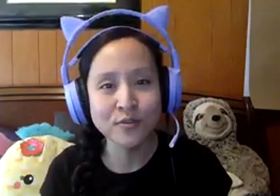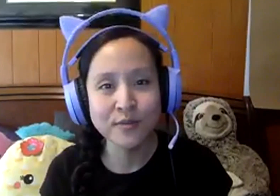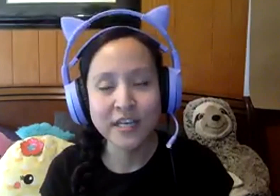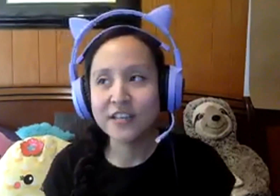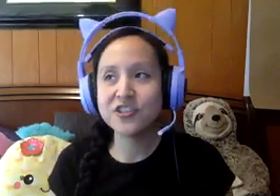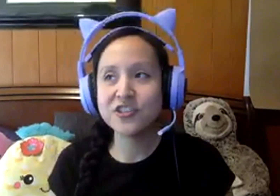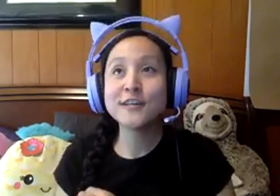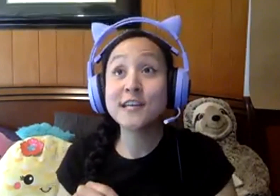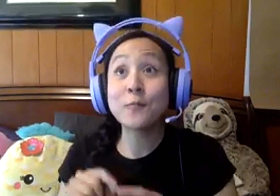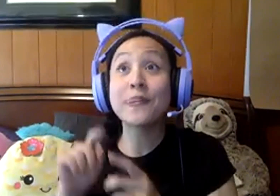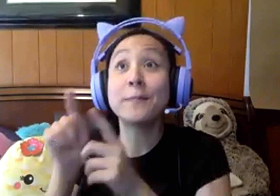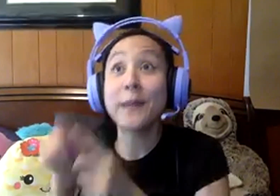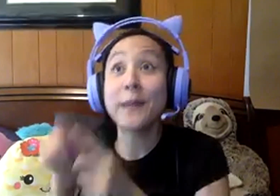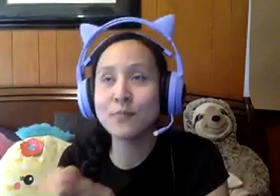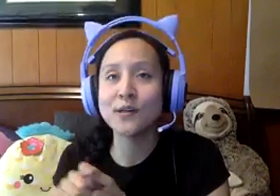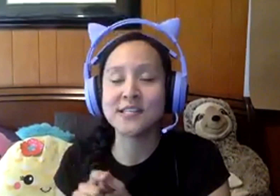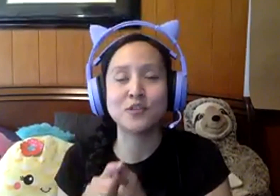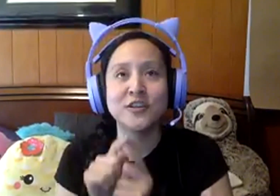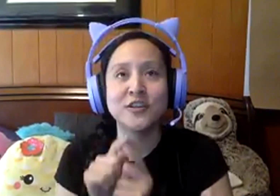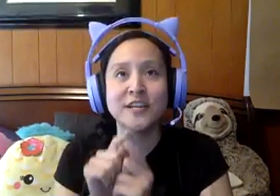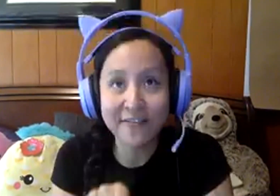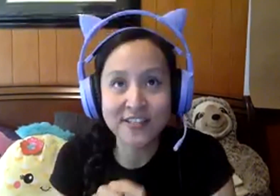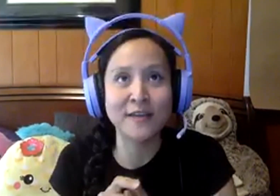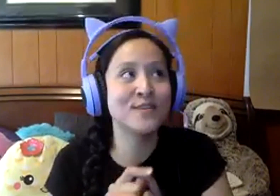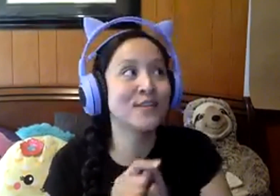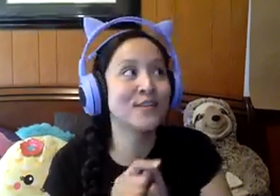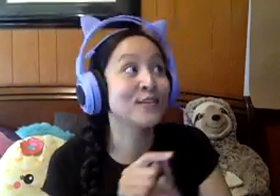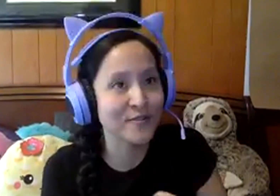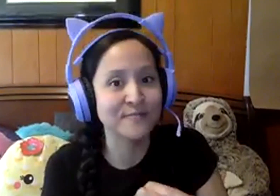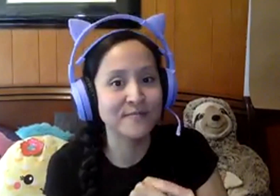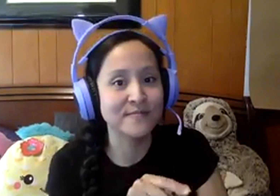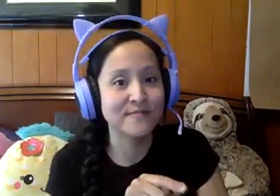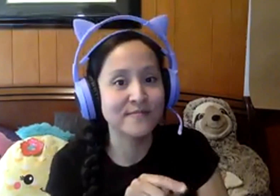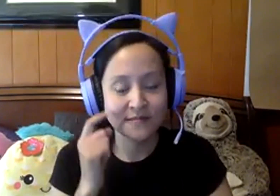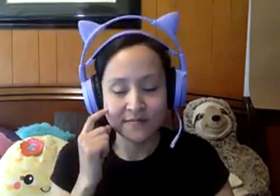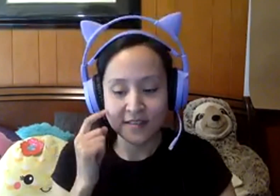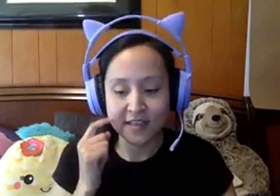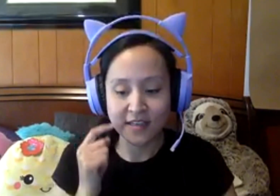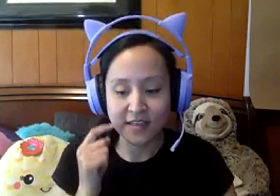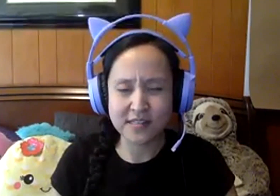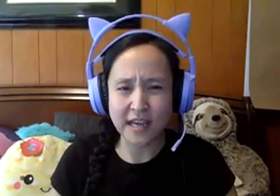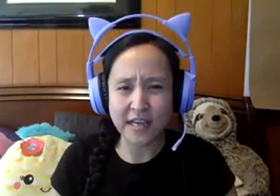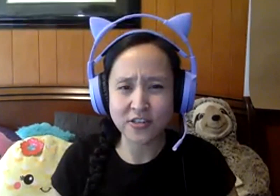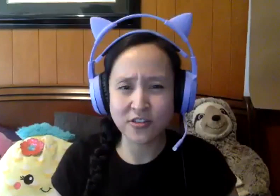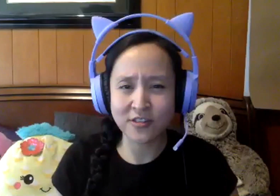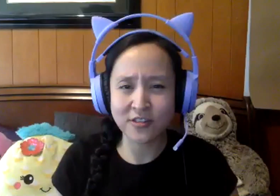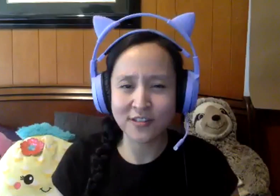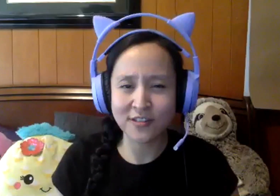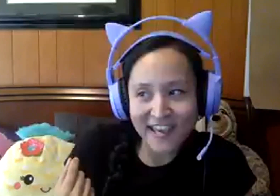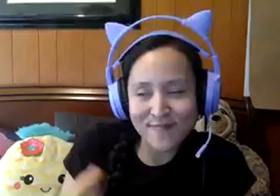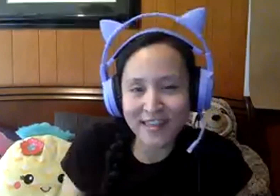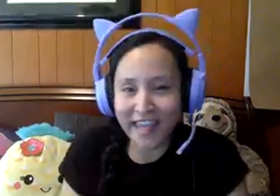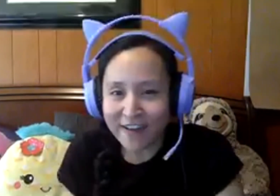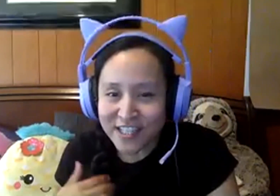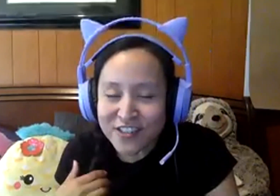of Clue. She hooked up with the basketball team during halftime in the locker room. It was actually during